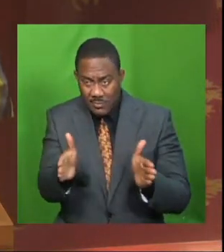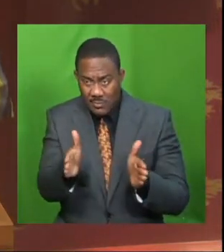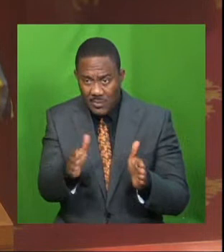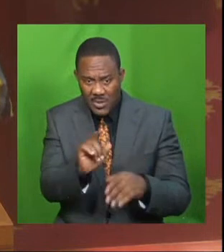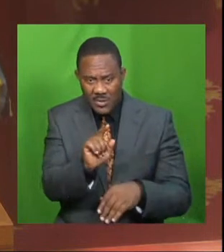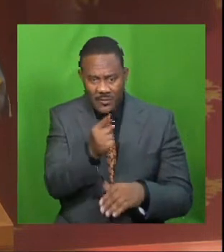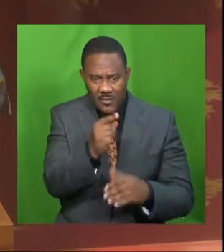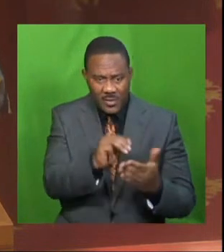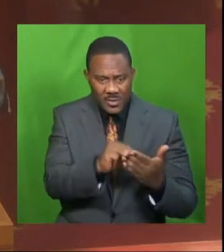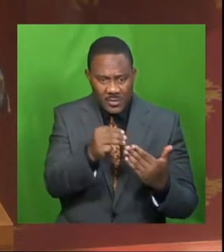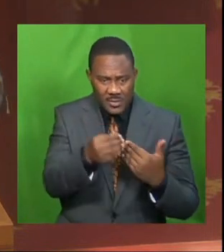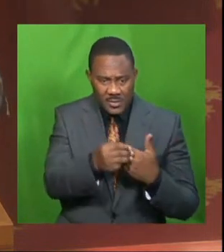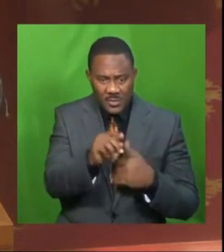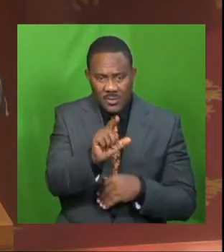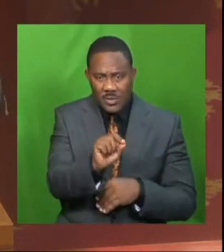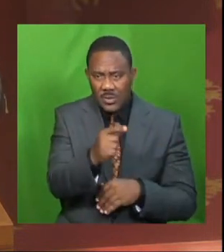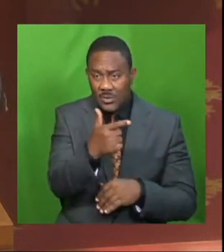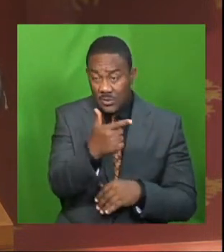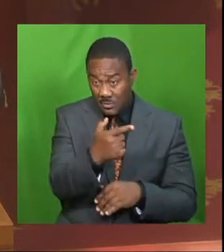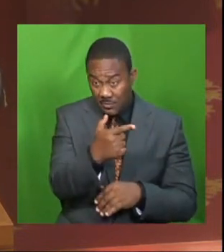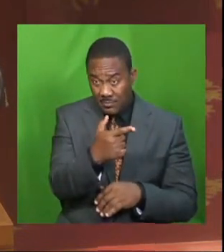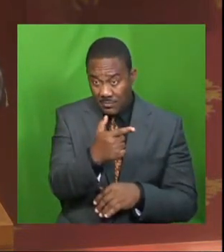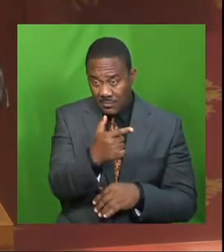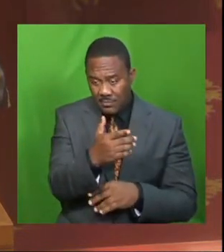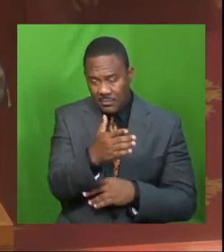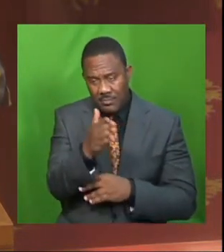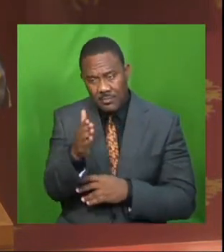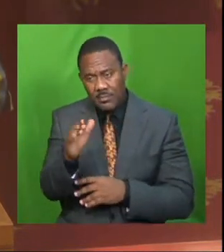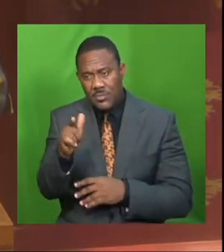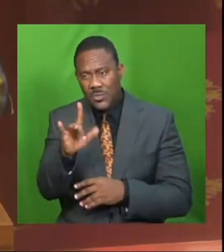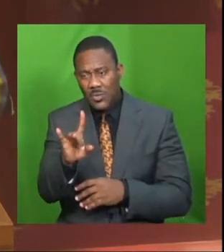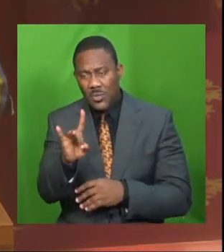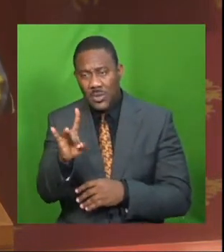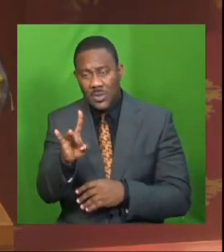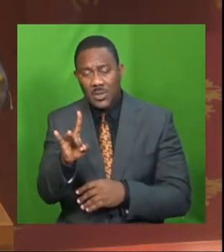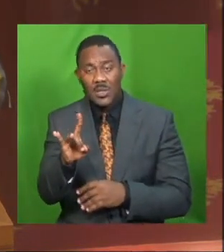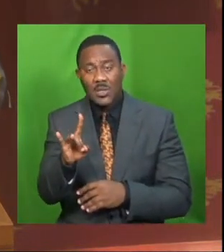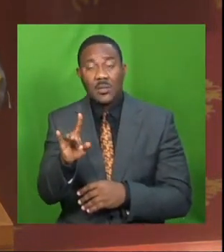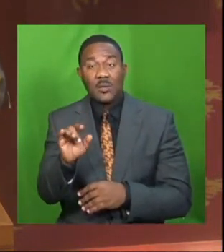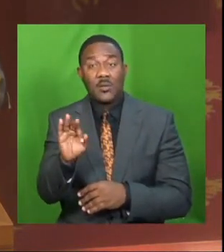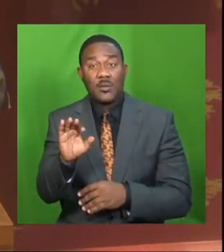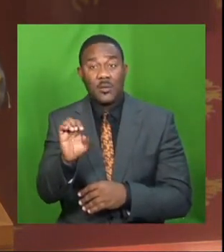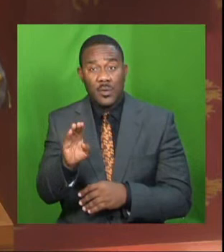of March 2021 to the 28th of February 2022.